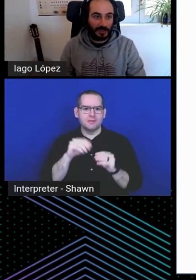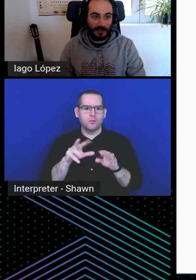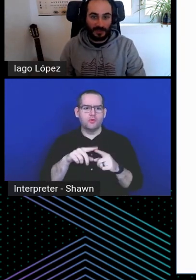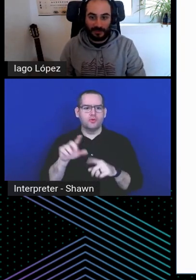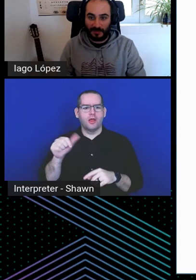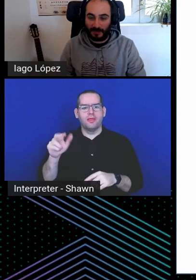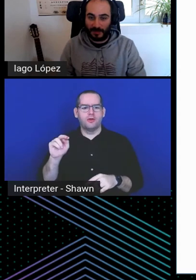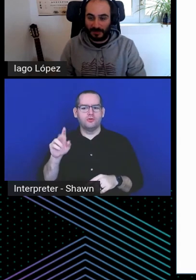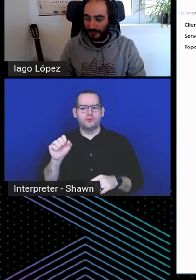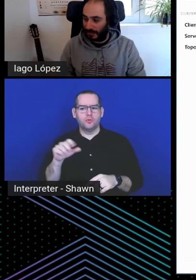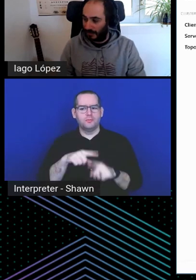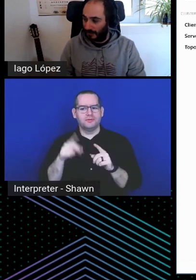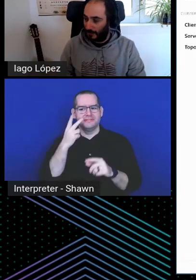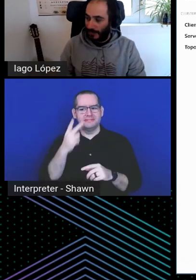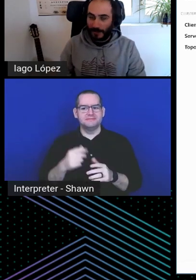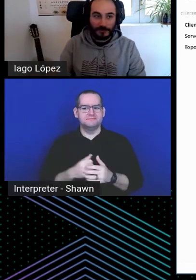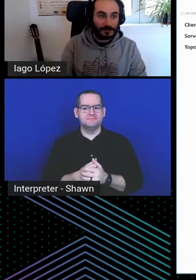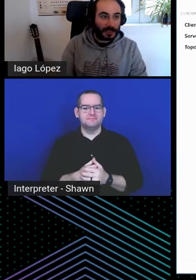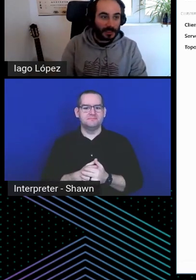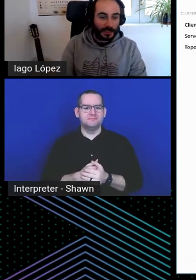you can trust me that this works.